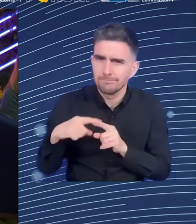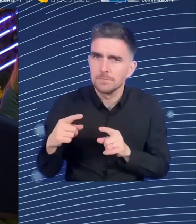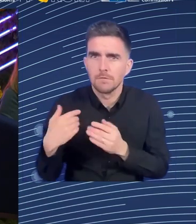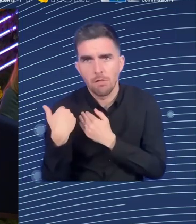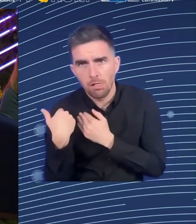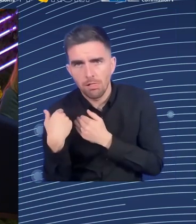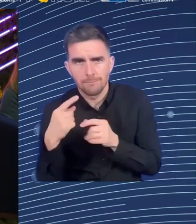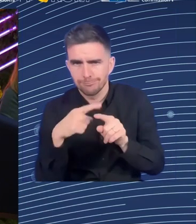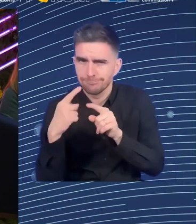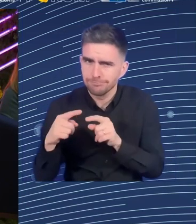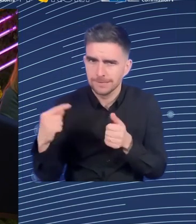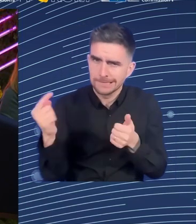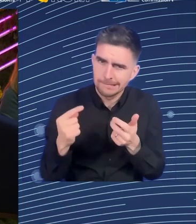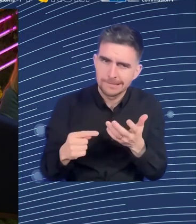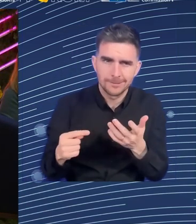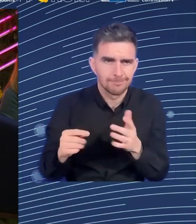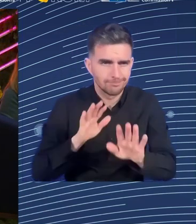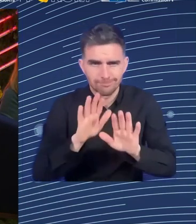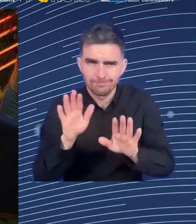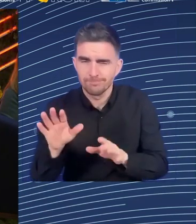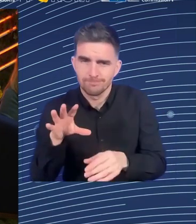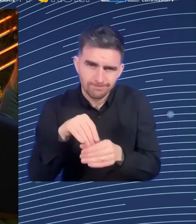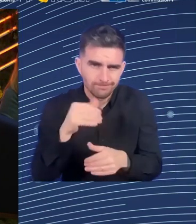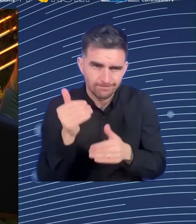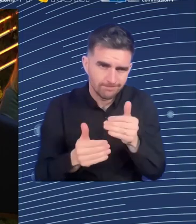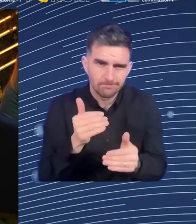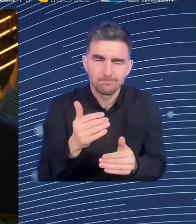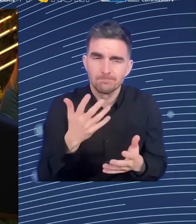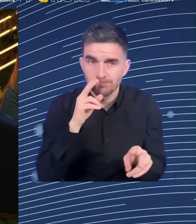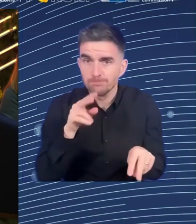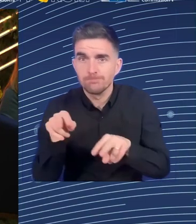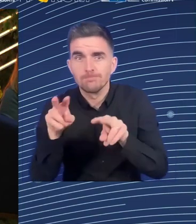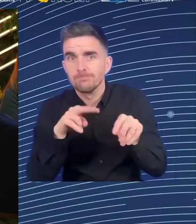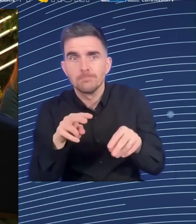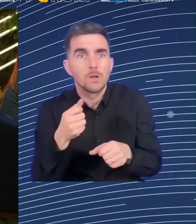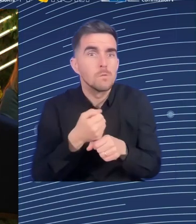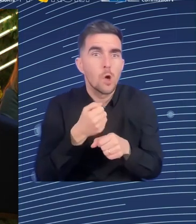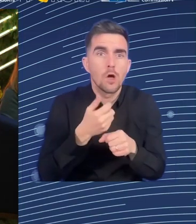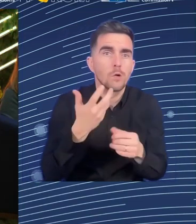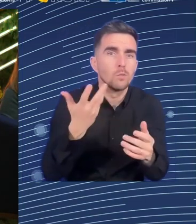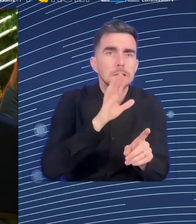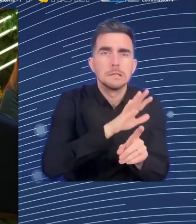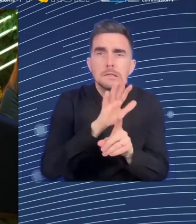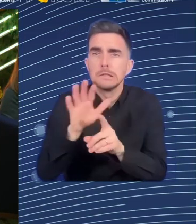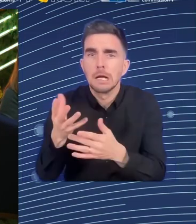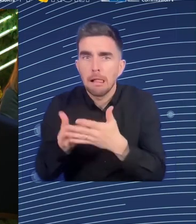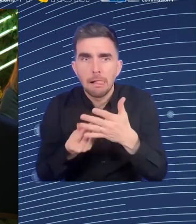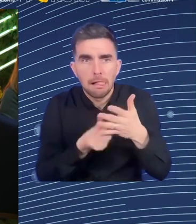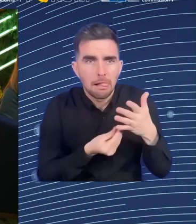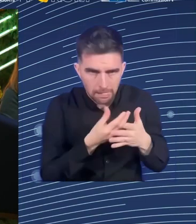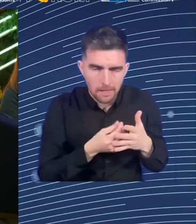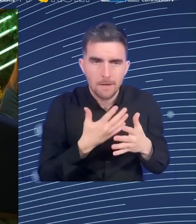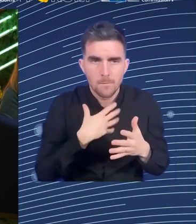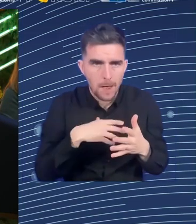building workers, so here the problem is usually very high levels of physical risks and demands, lifting